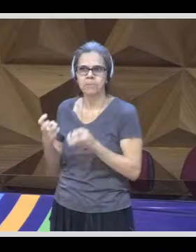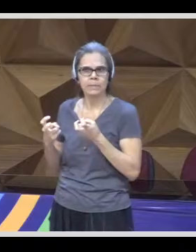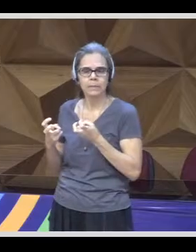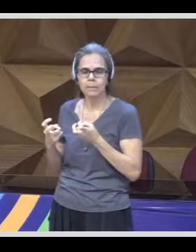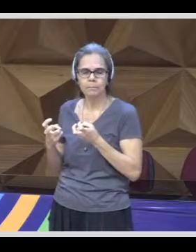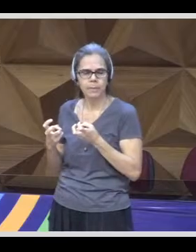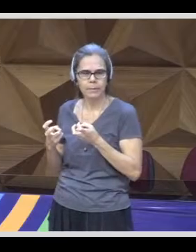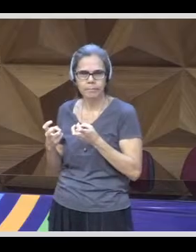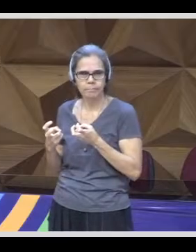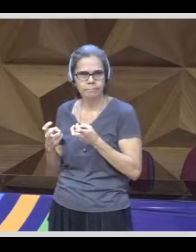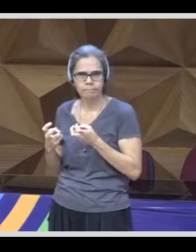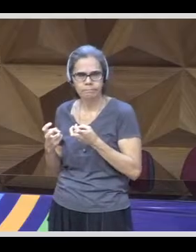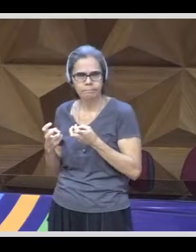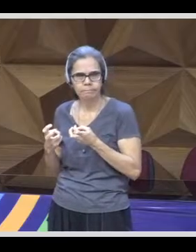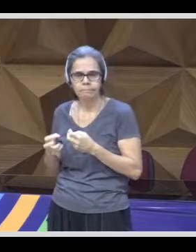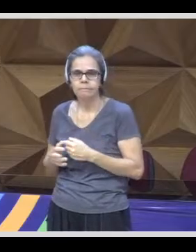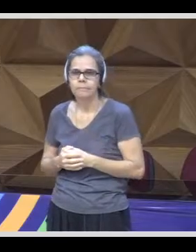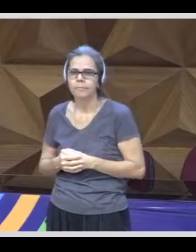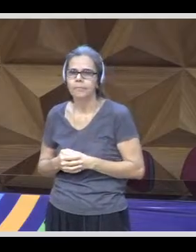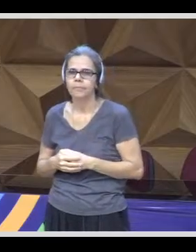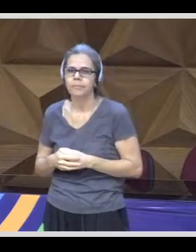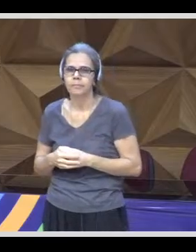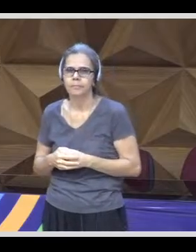or may be related to